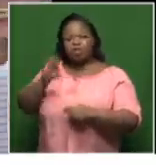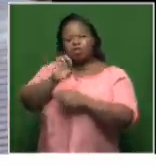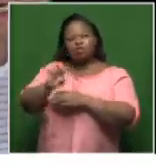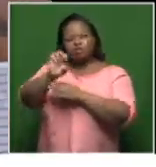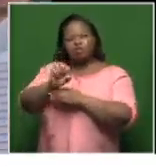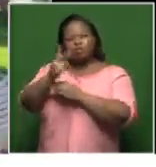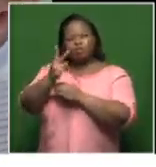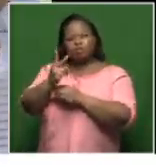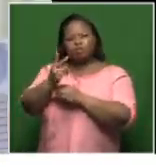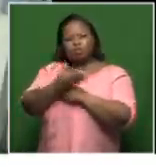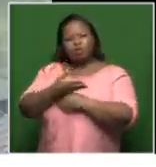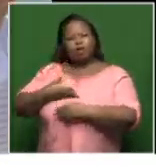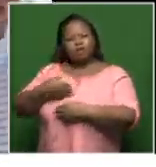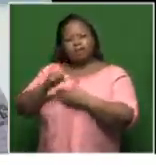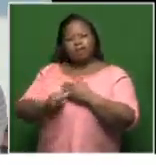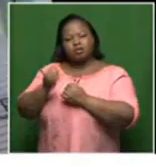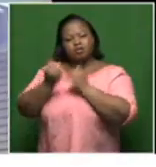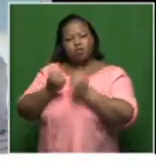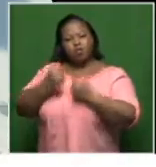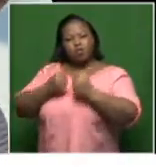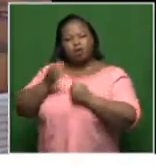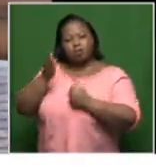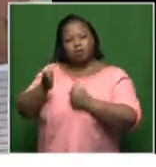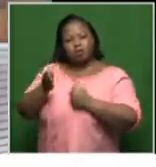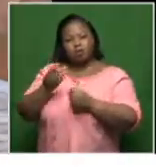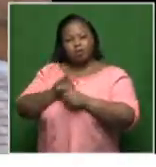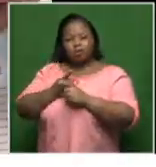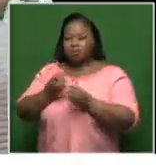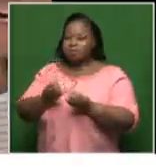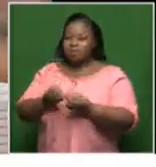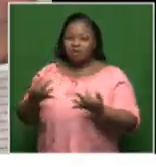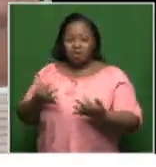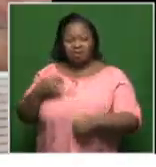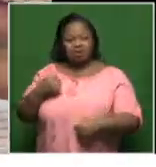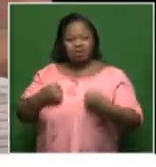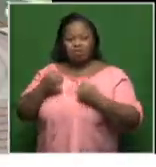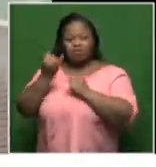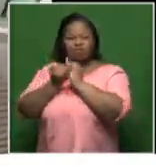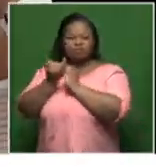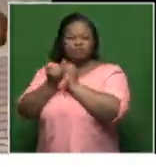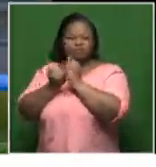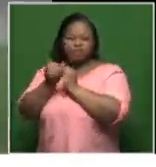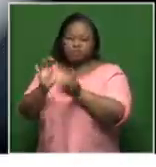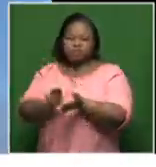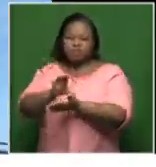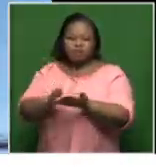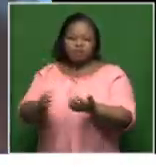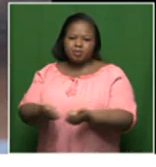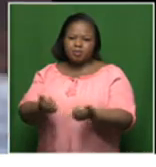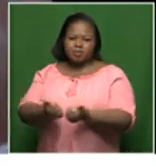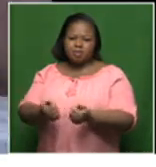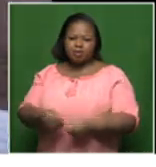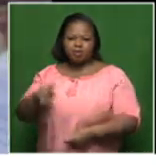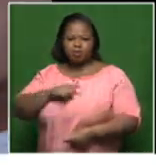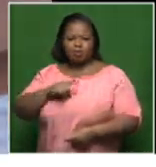months to do some racing out there, and Ultra Trail Mont Blanc. A number of those races have been cancelled. Ultra